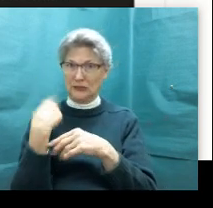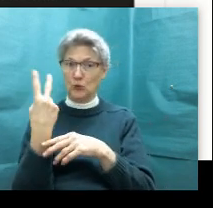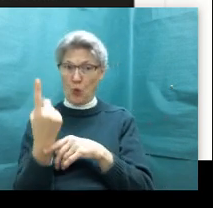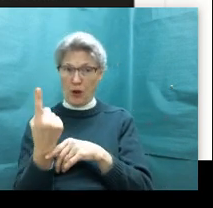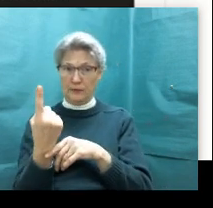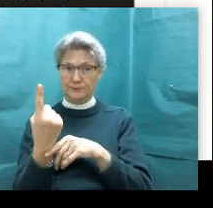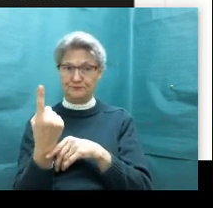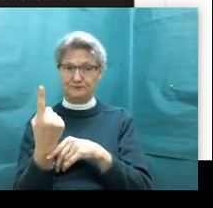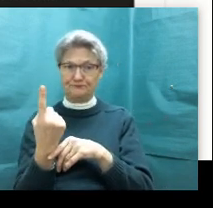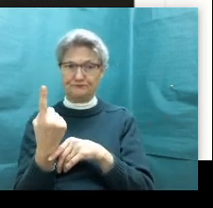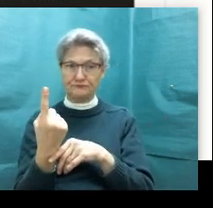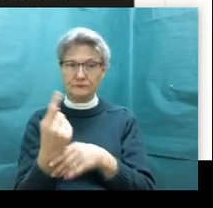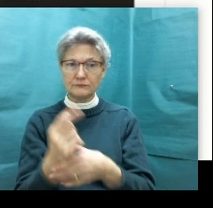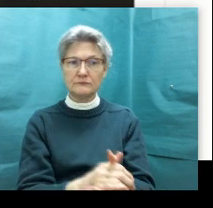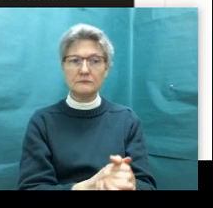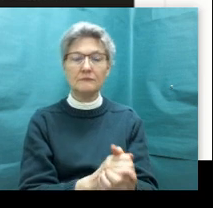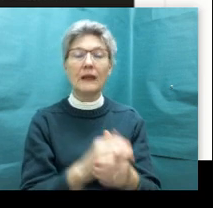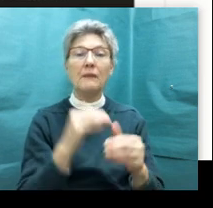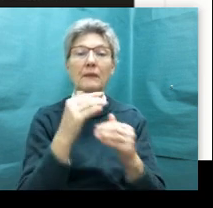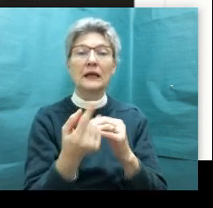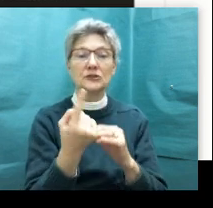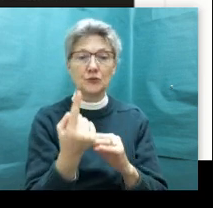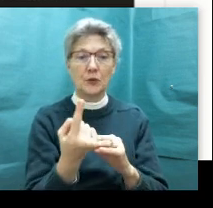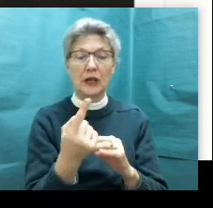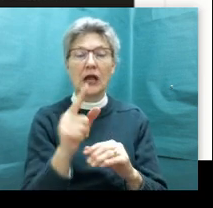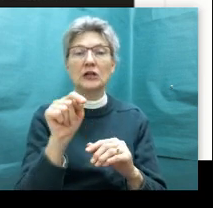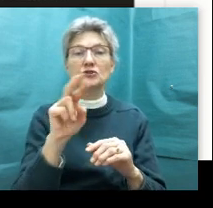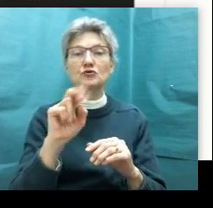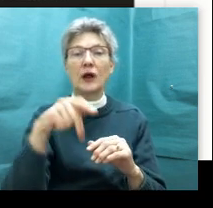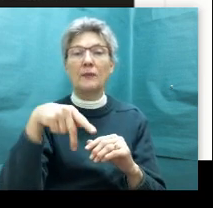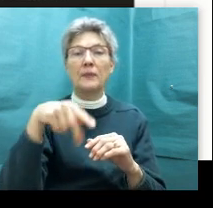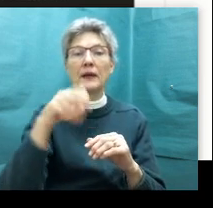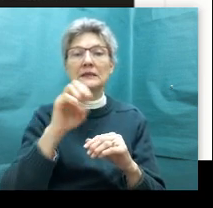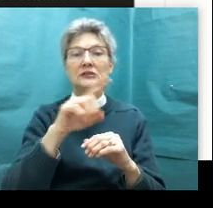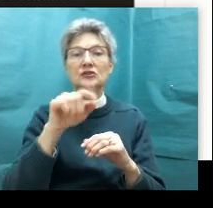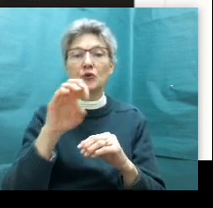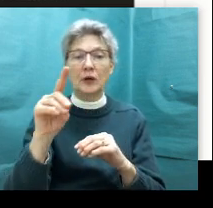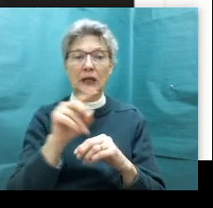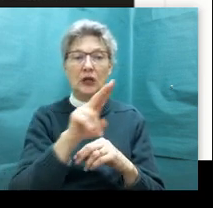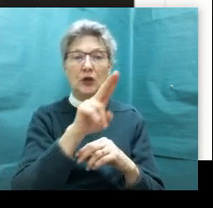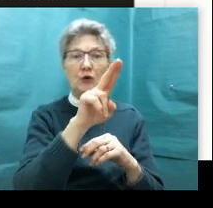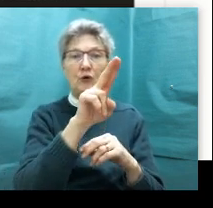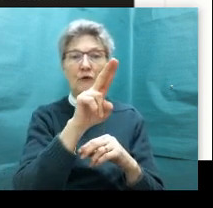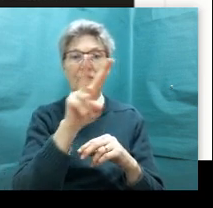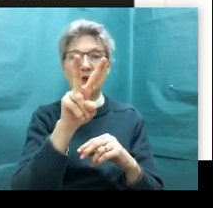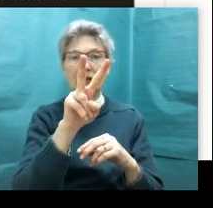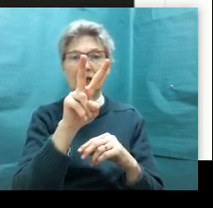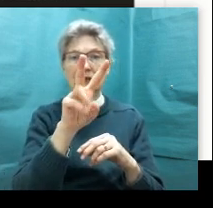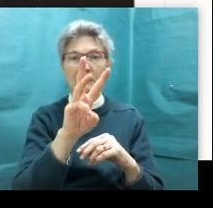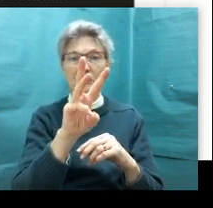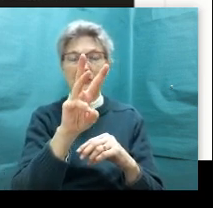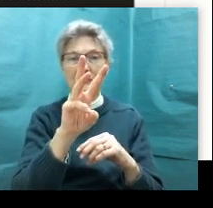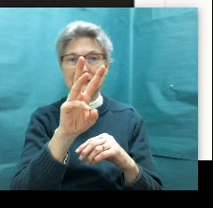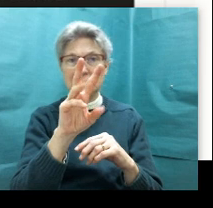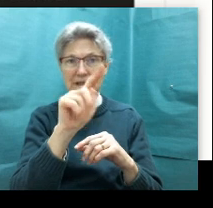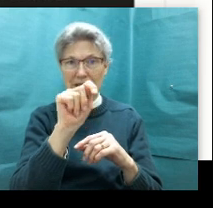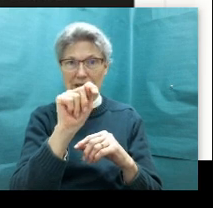one. My next one, my trapezoid there, UVWT, that's one set.